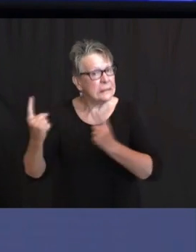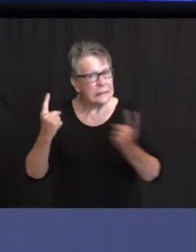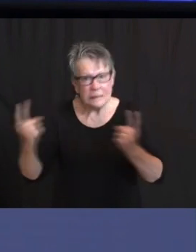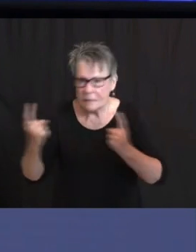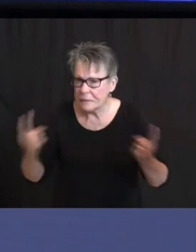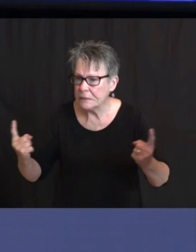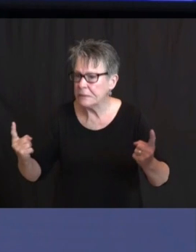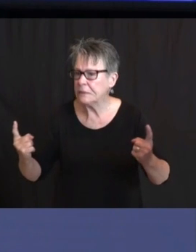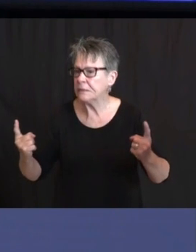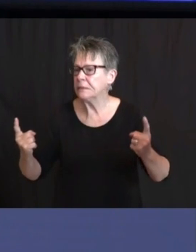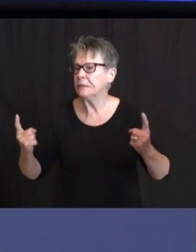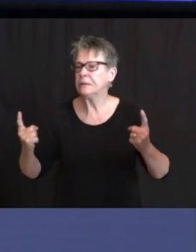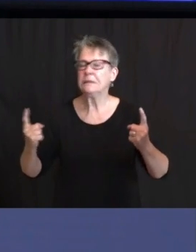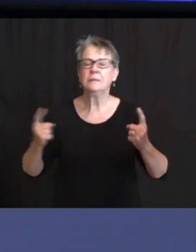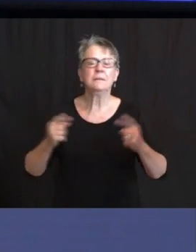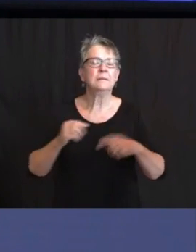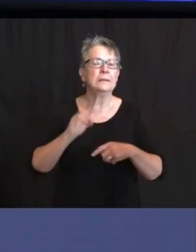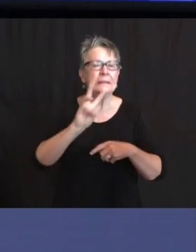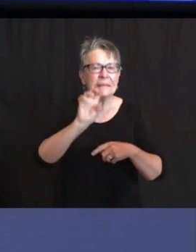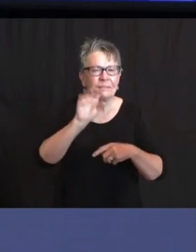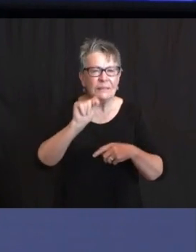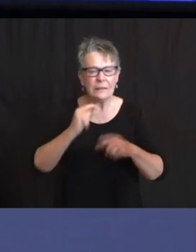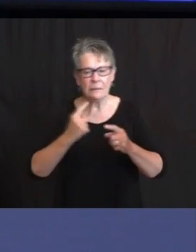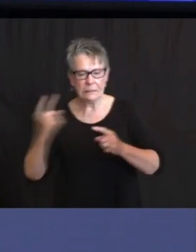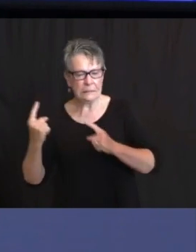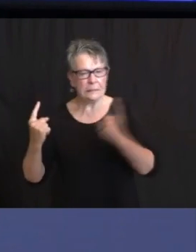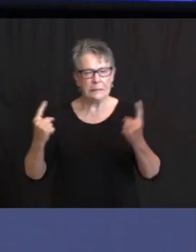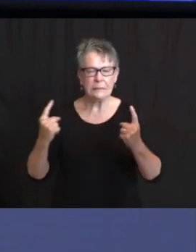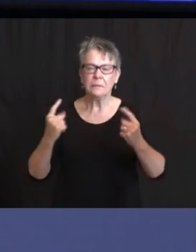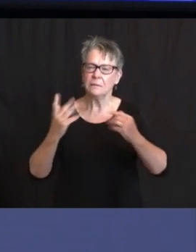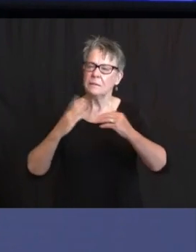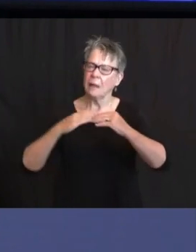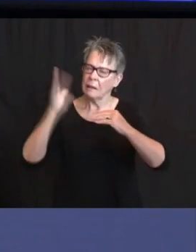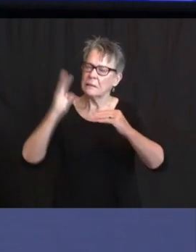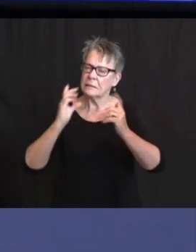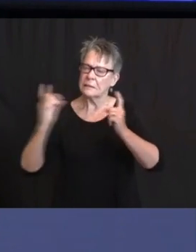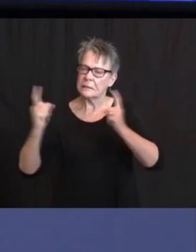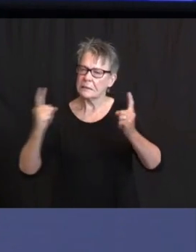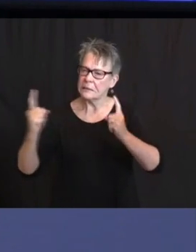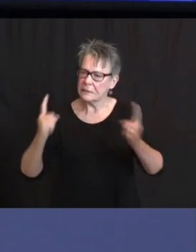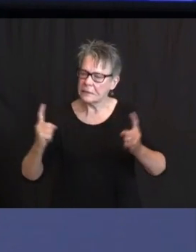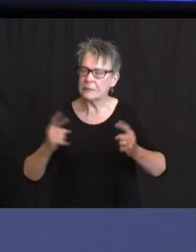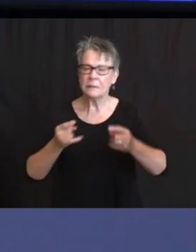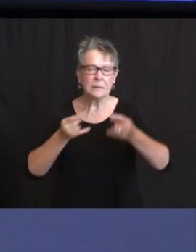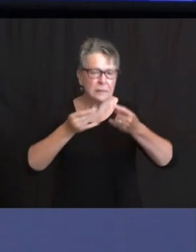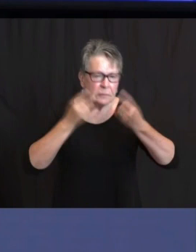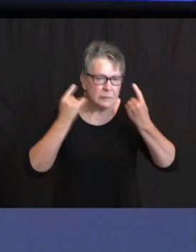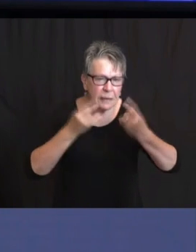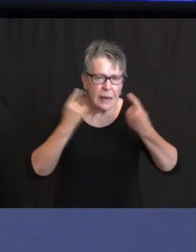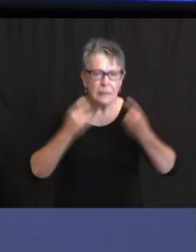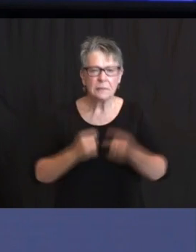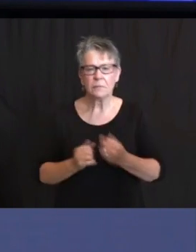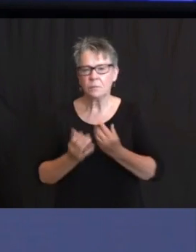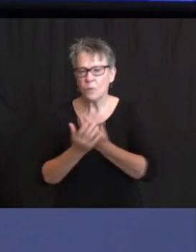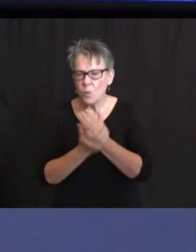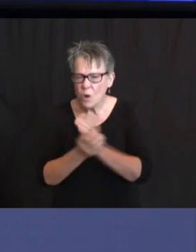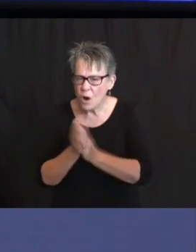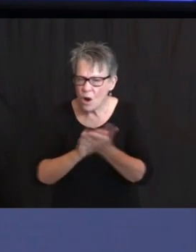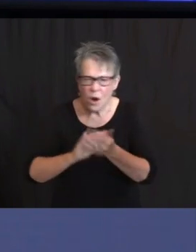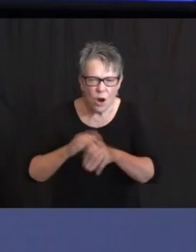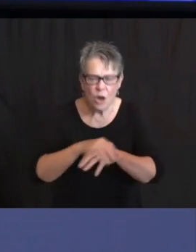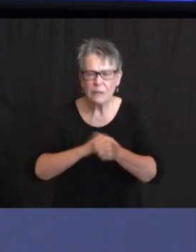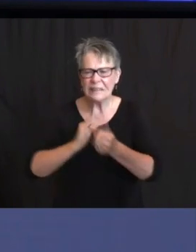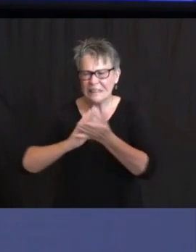covering that covers both your mouth and nose when around others. Clean your hands often, either with soap and water for